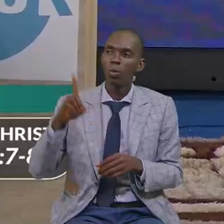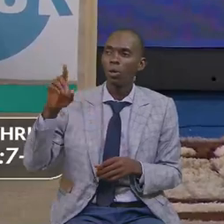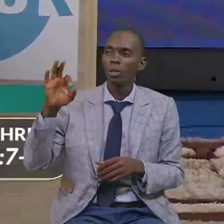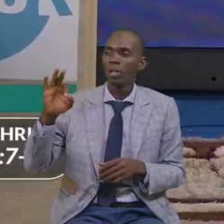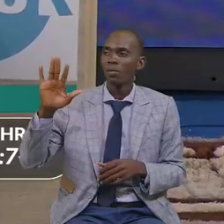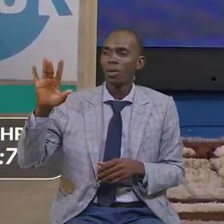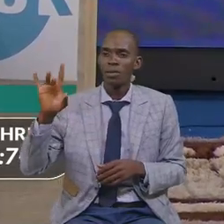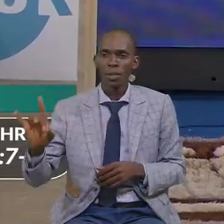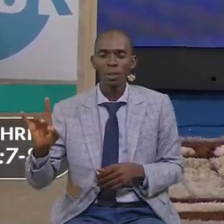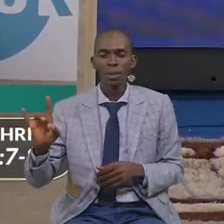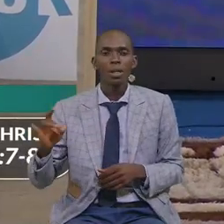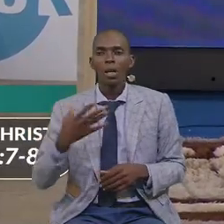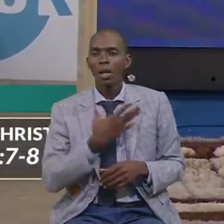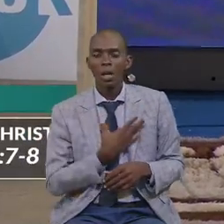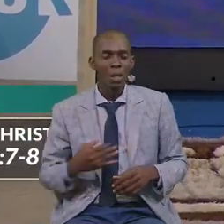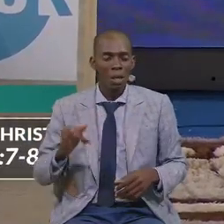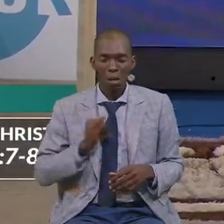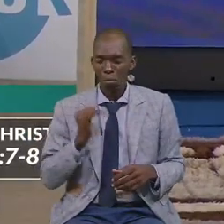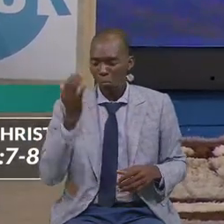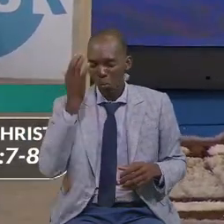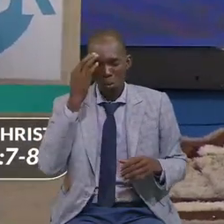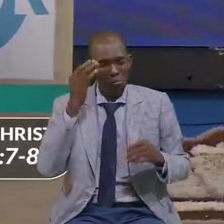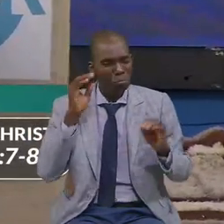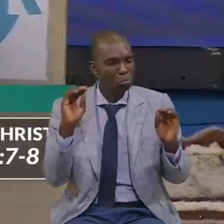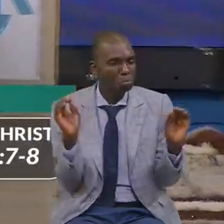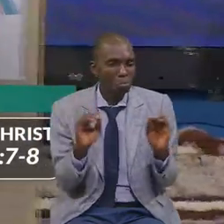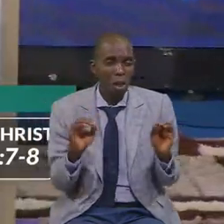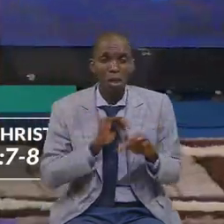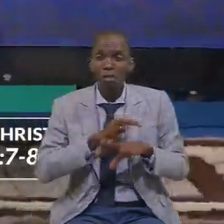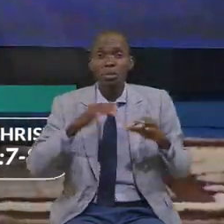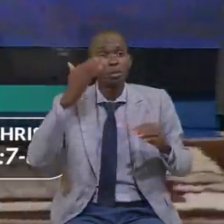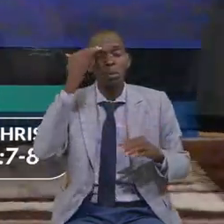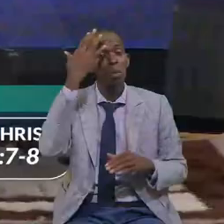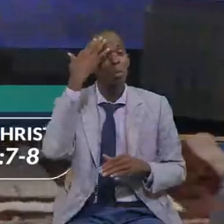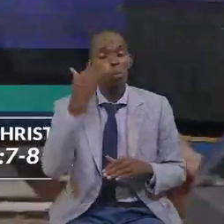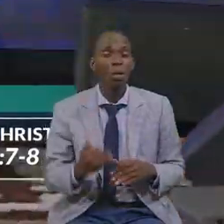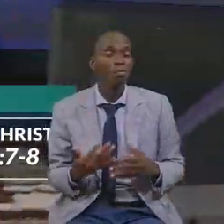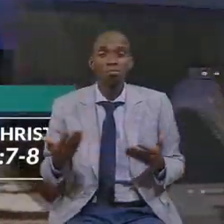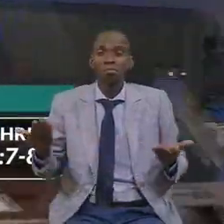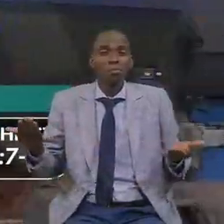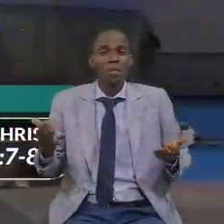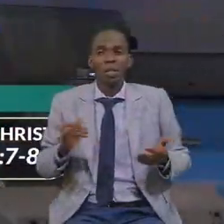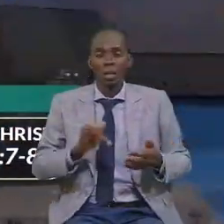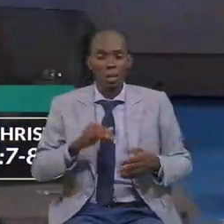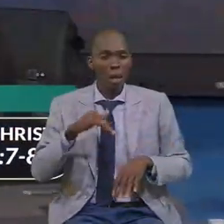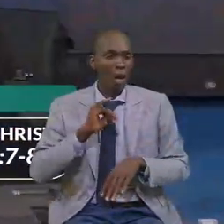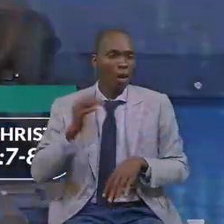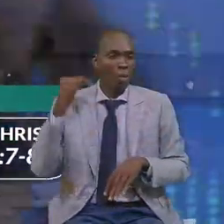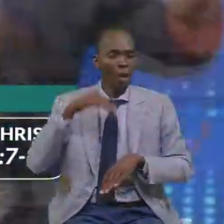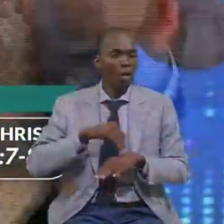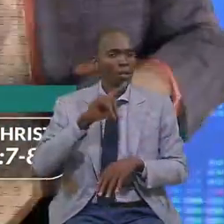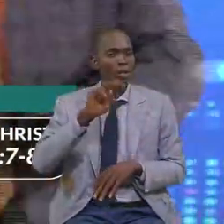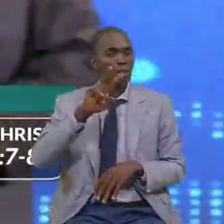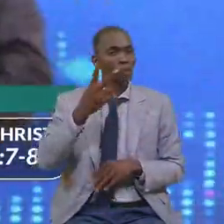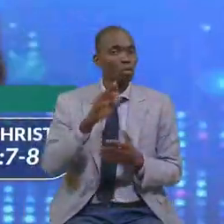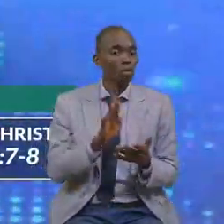1958. And I knew next to nothing. I didn't even know why I was in the secondary school. But something happened